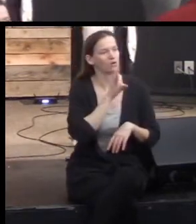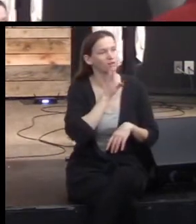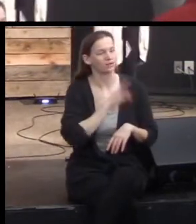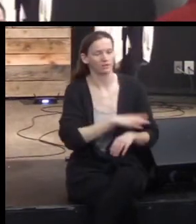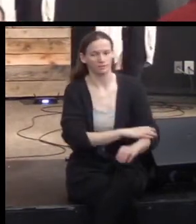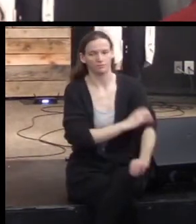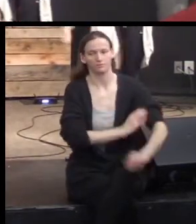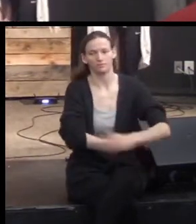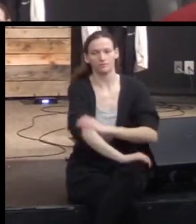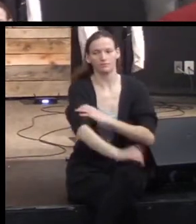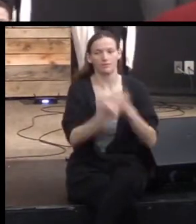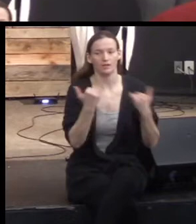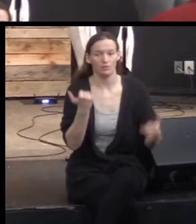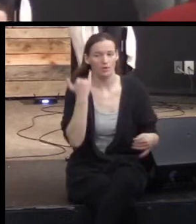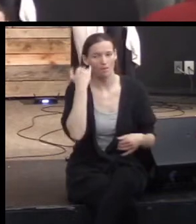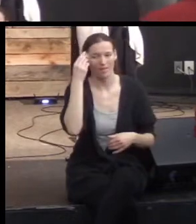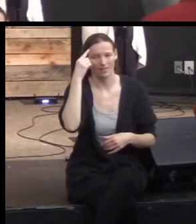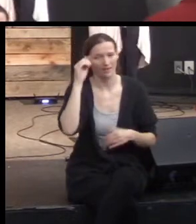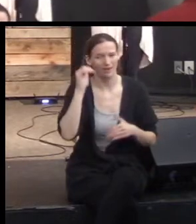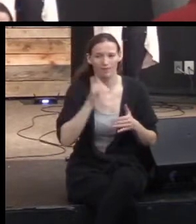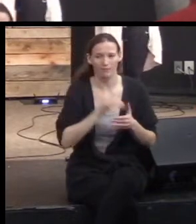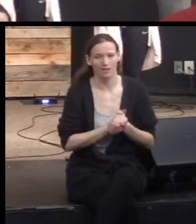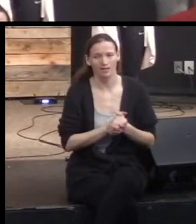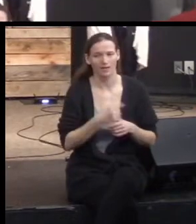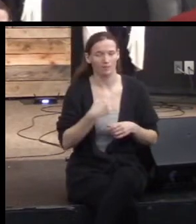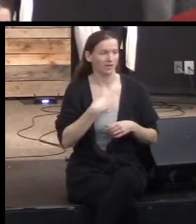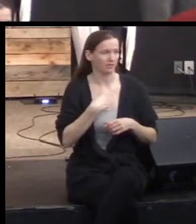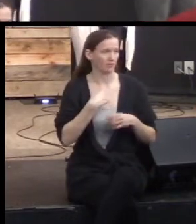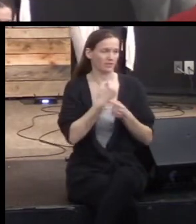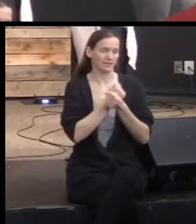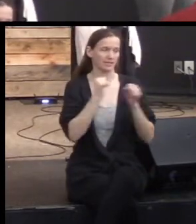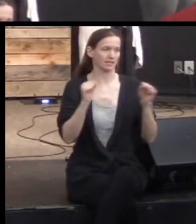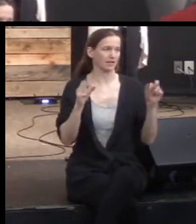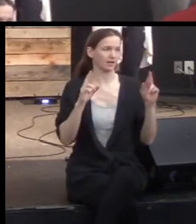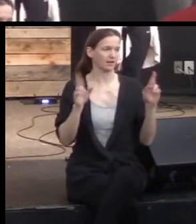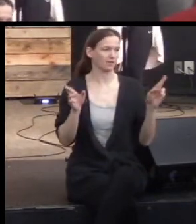water. Now if you don't believe that I've been